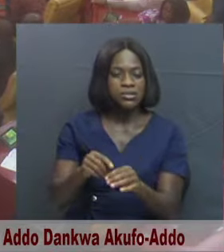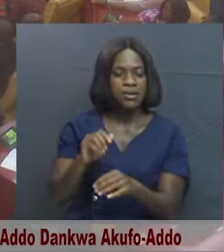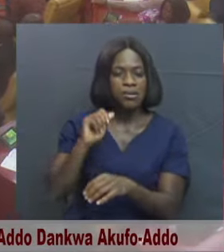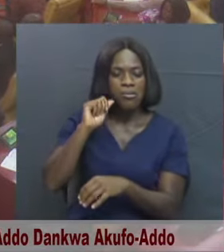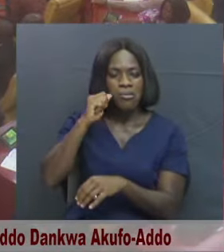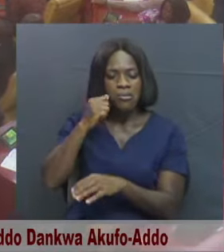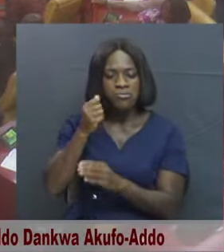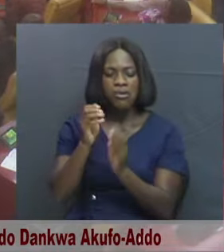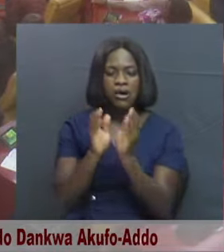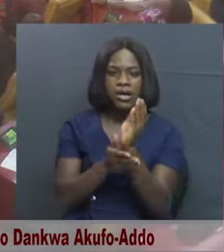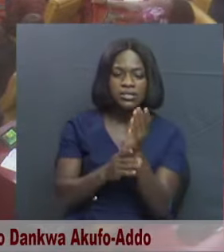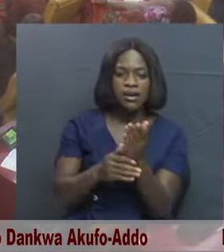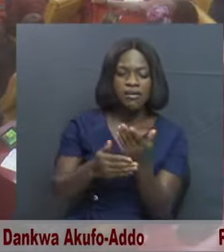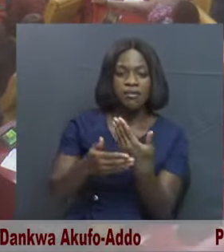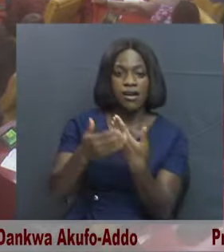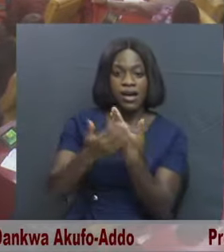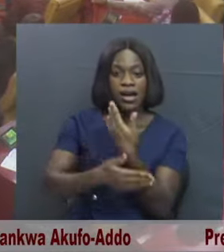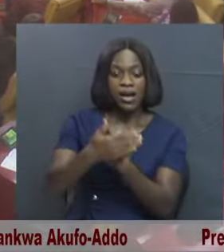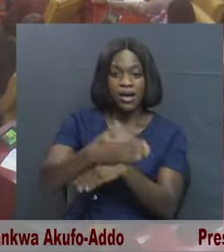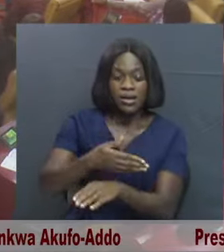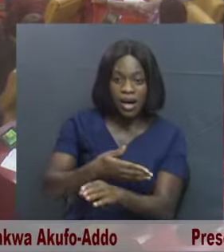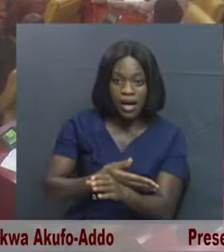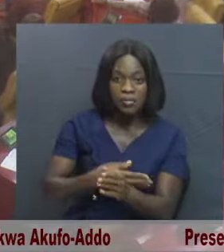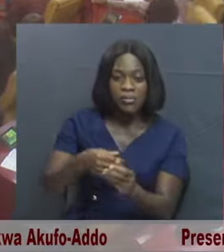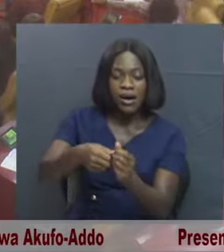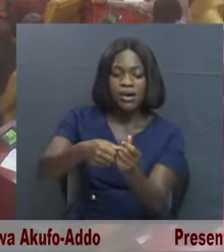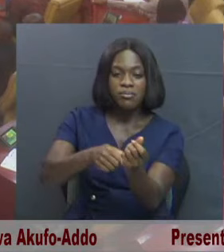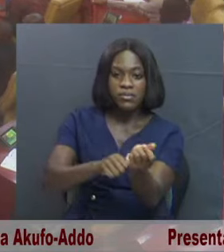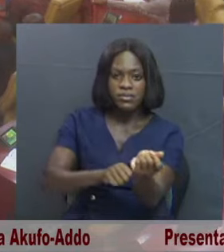casava yam plantain and